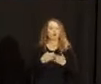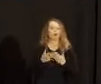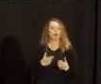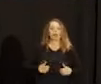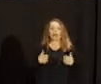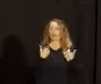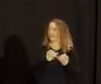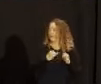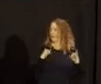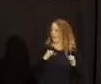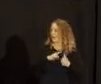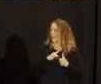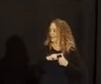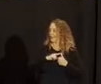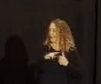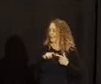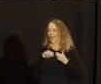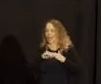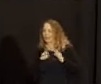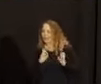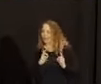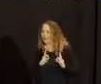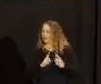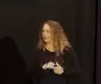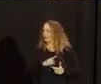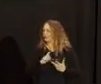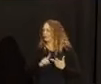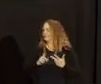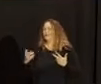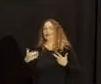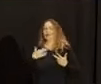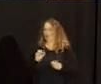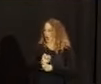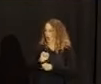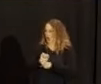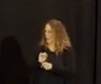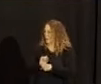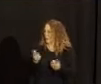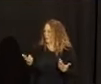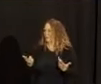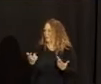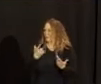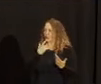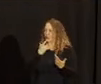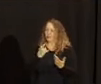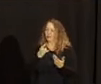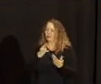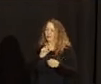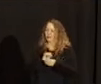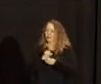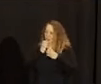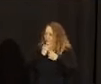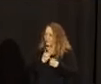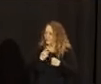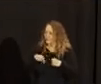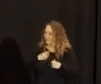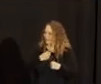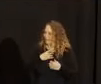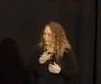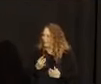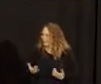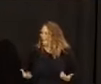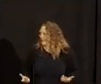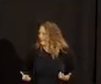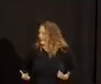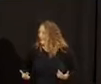live independently, to have access to education, to have a job and meaningful work. And I